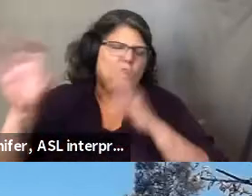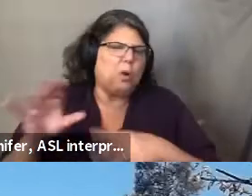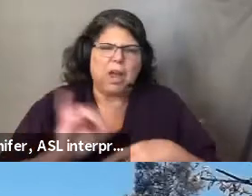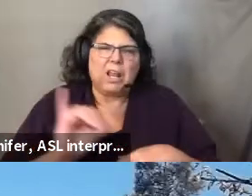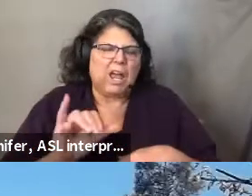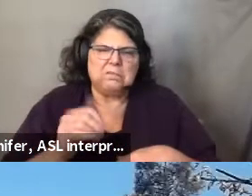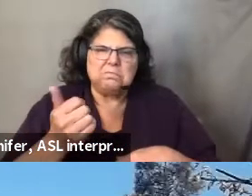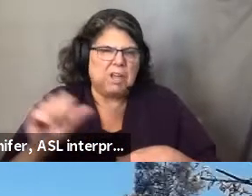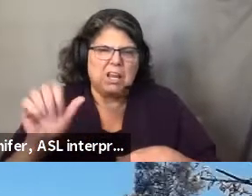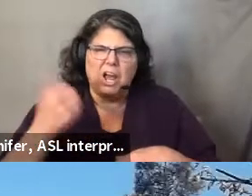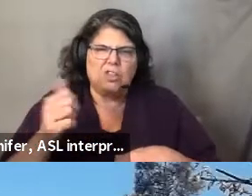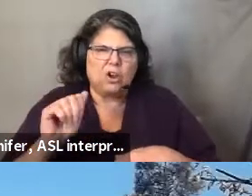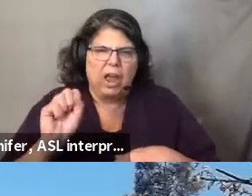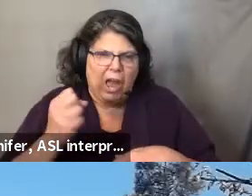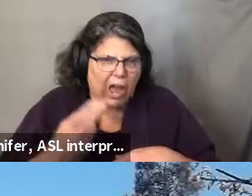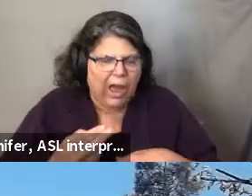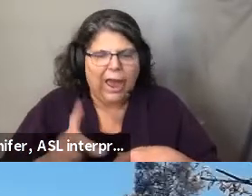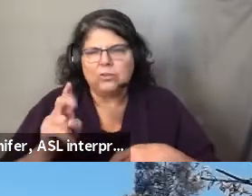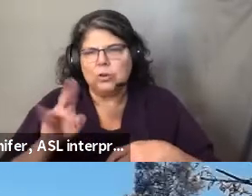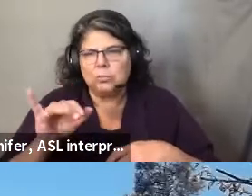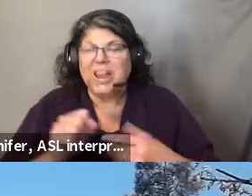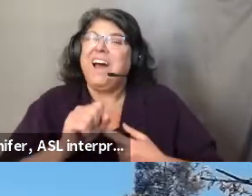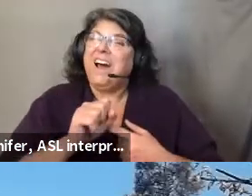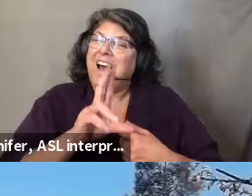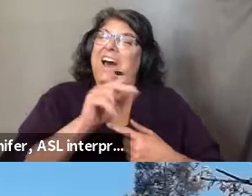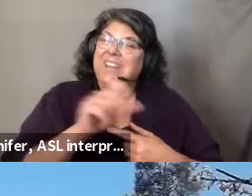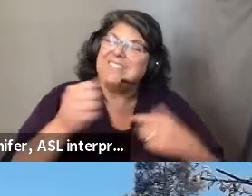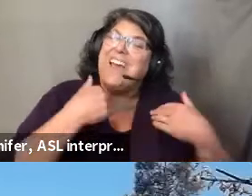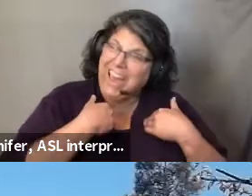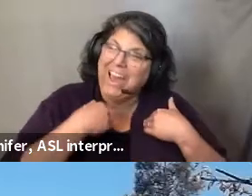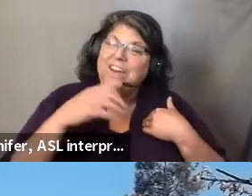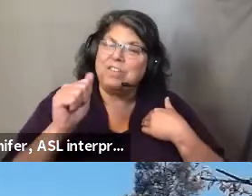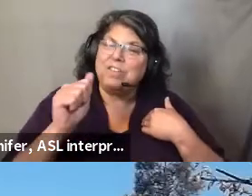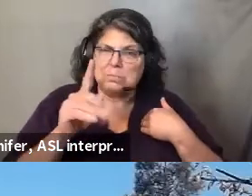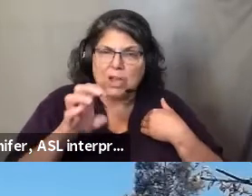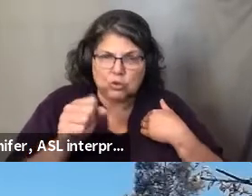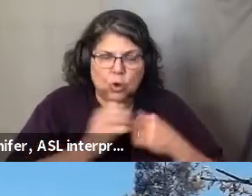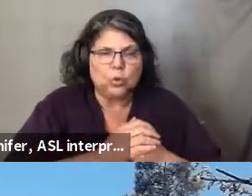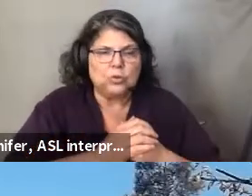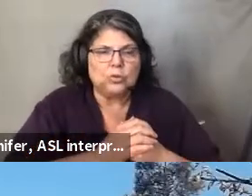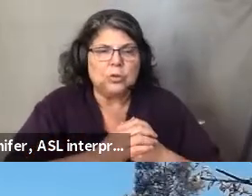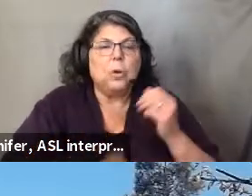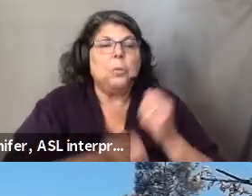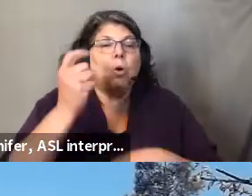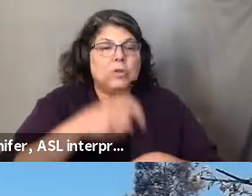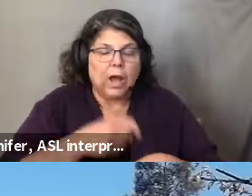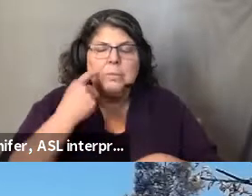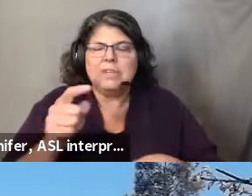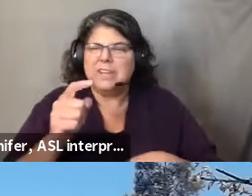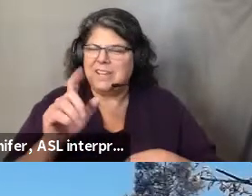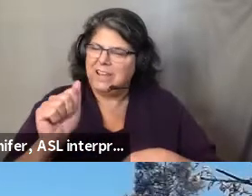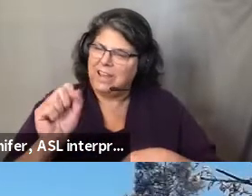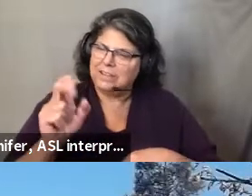any asbestos material. So the mortars and flues are generally where we see most of the asbestos containing material.